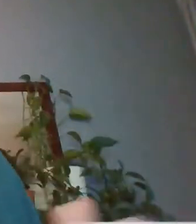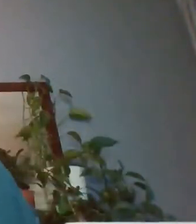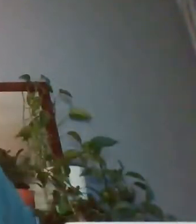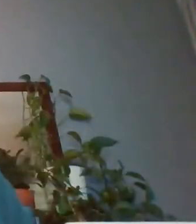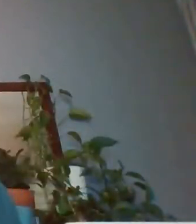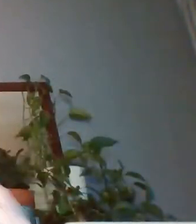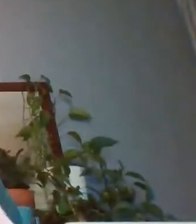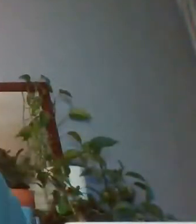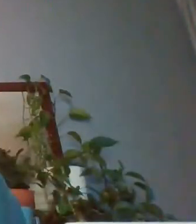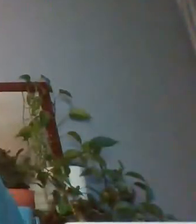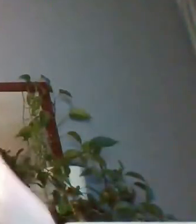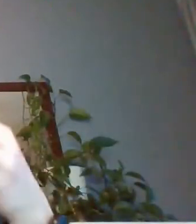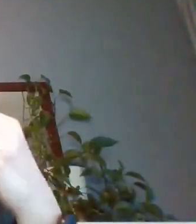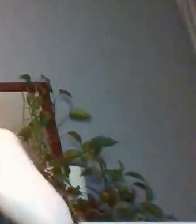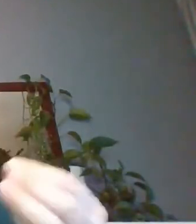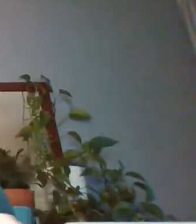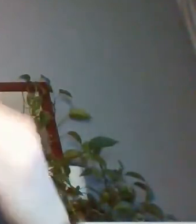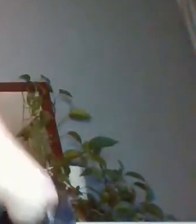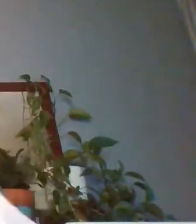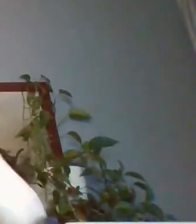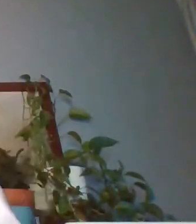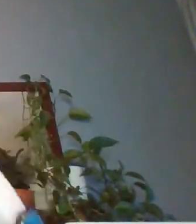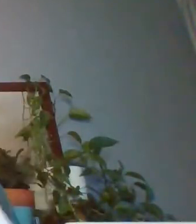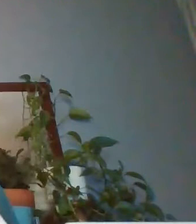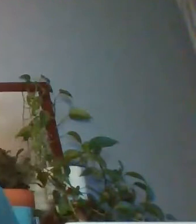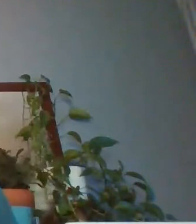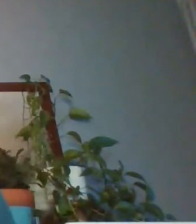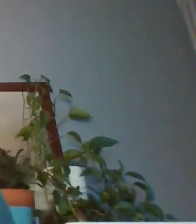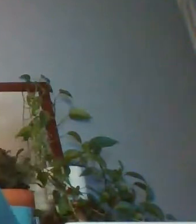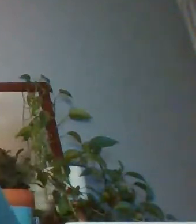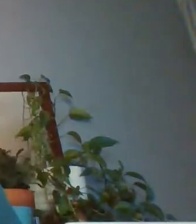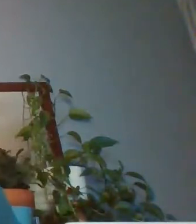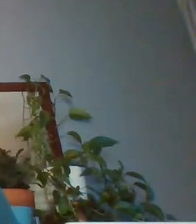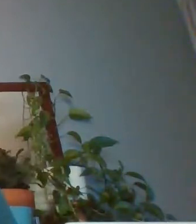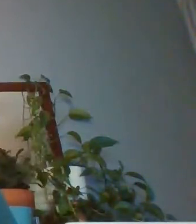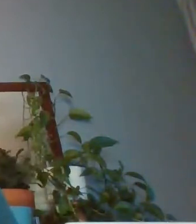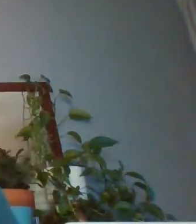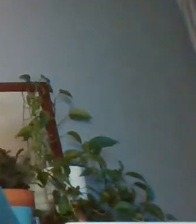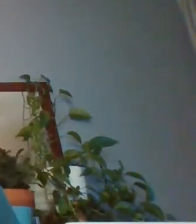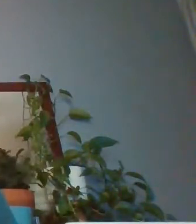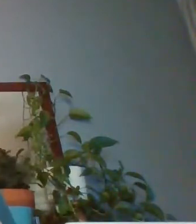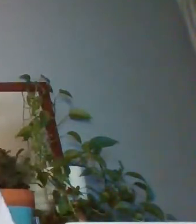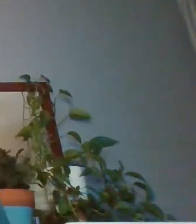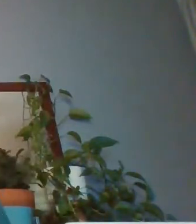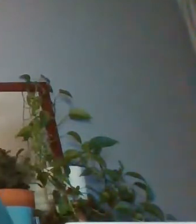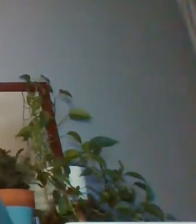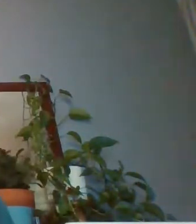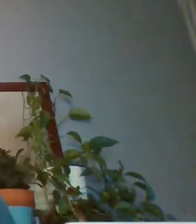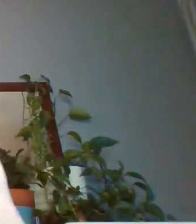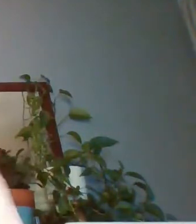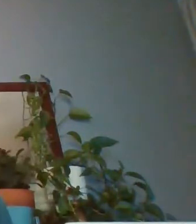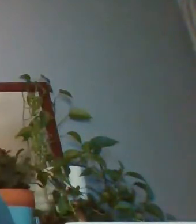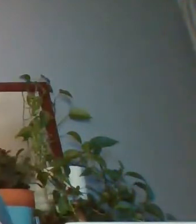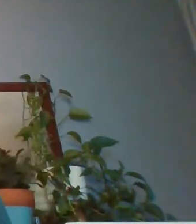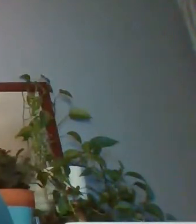seen some hiccups but we also know that kiddos will always try to help each other so um if we if we are willing to take risks